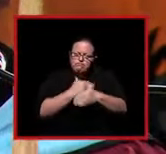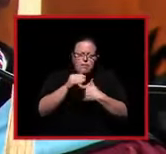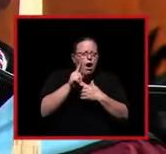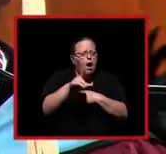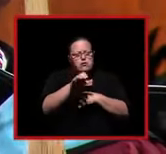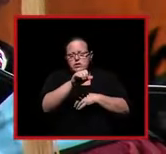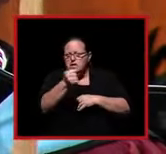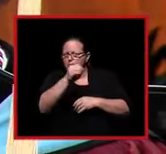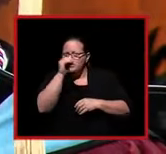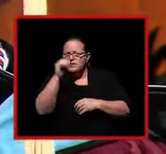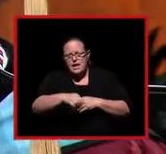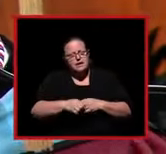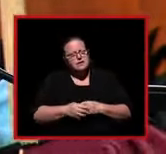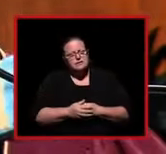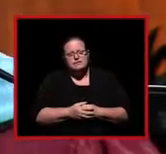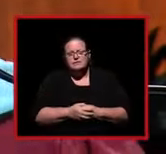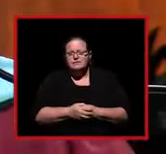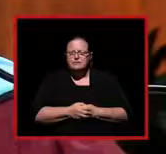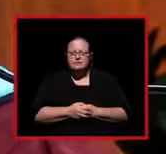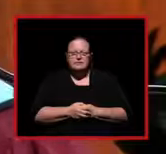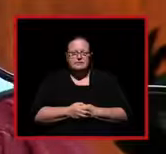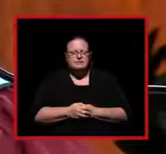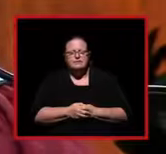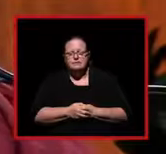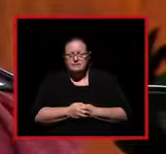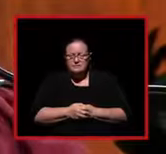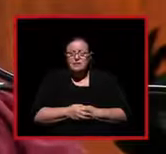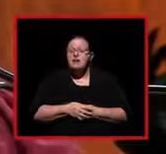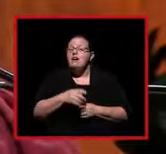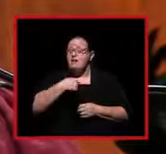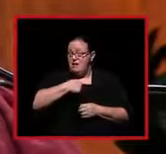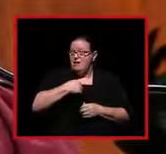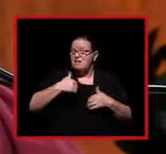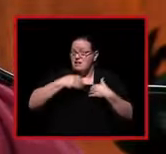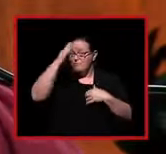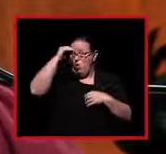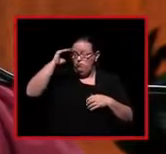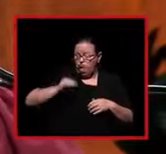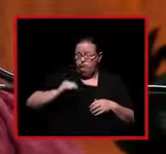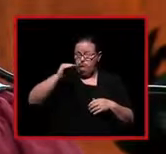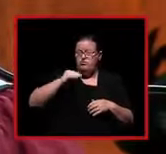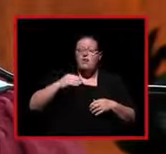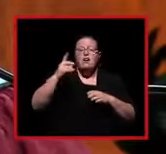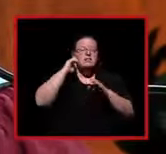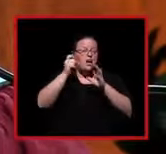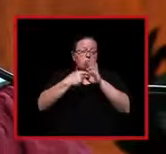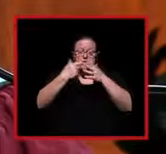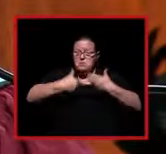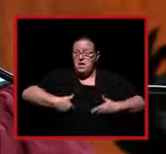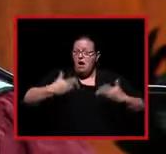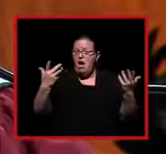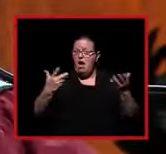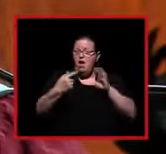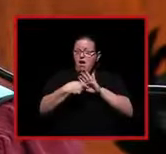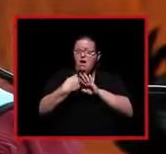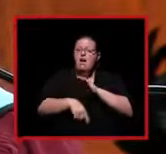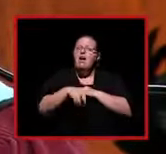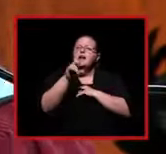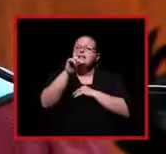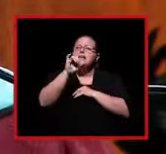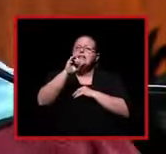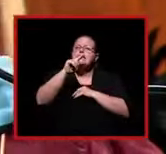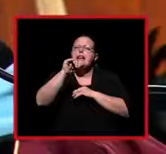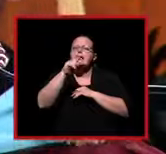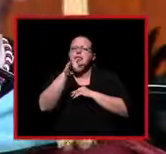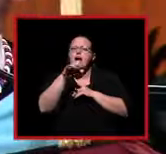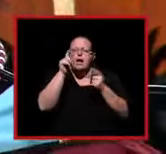110%. Now, when I was a little boy, I was diagnosed with dyslexia. So I know what it feels